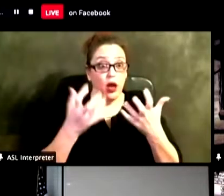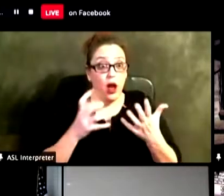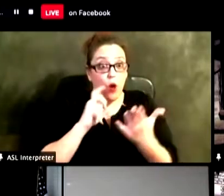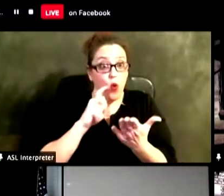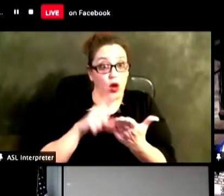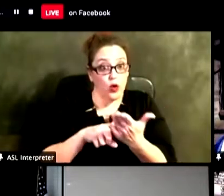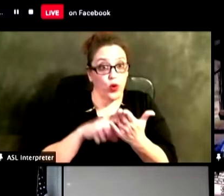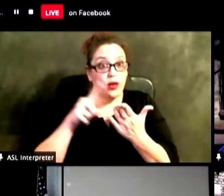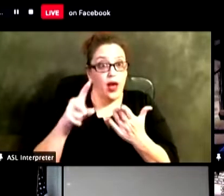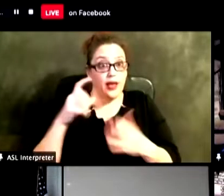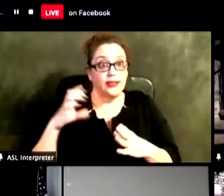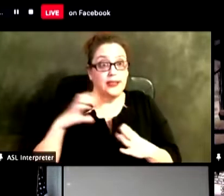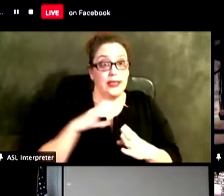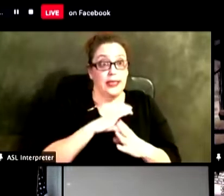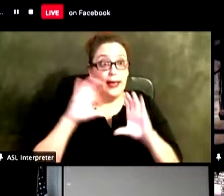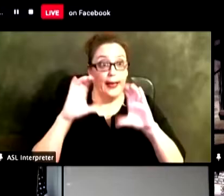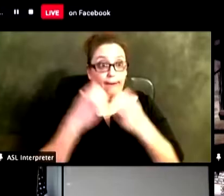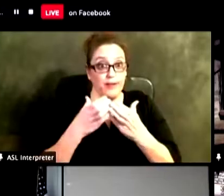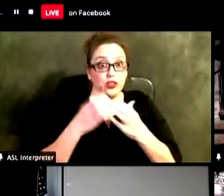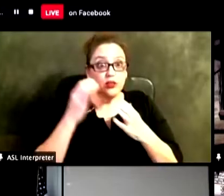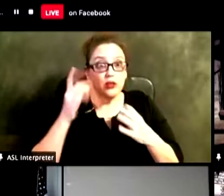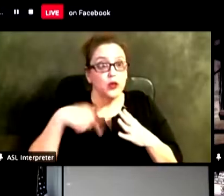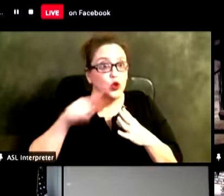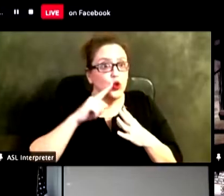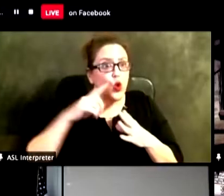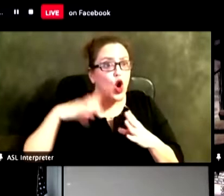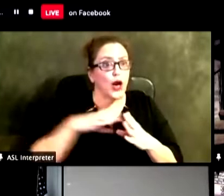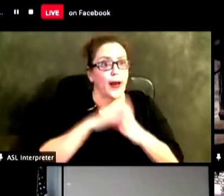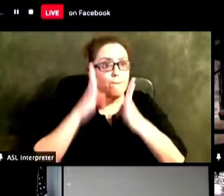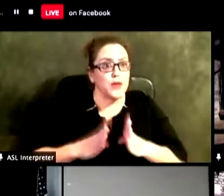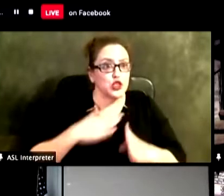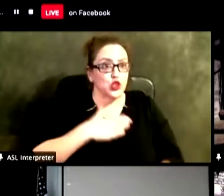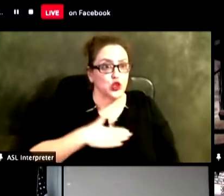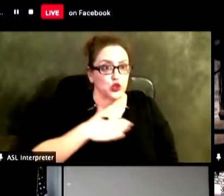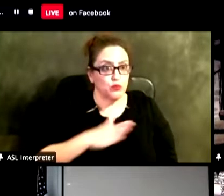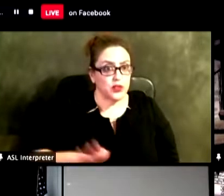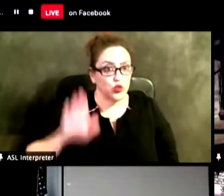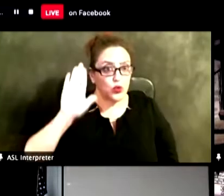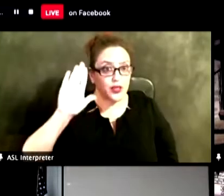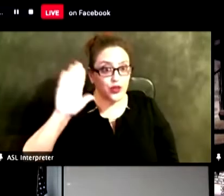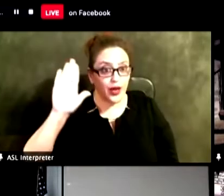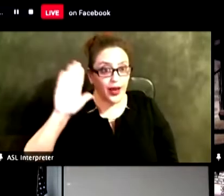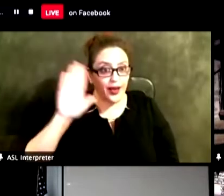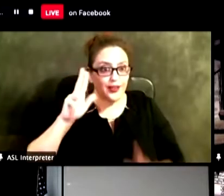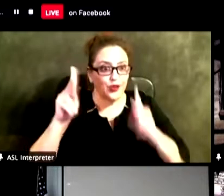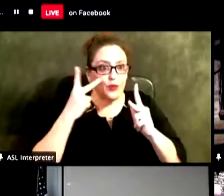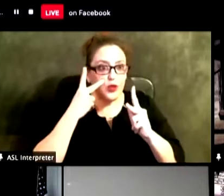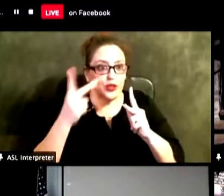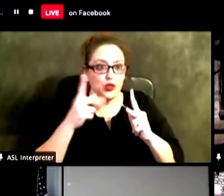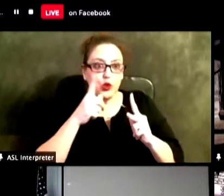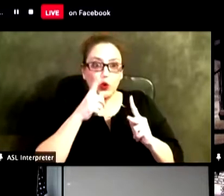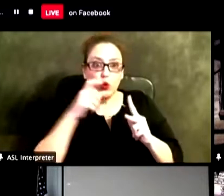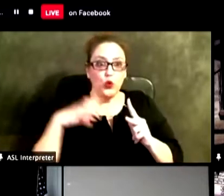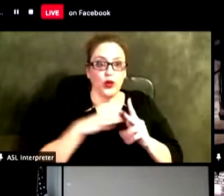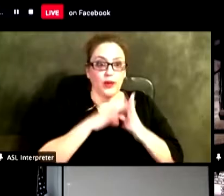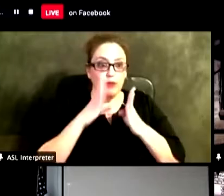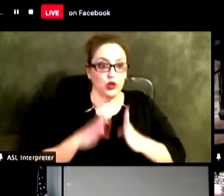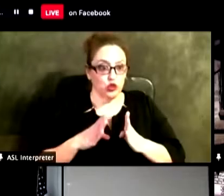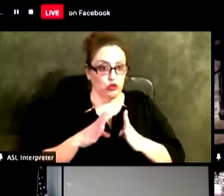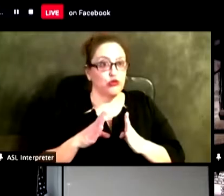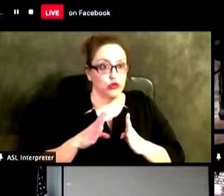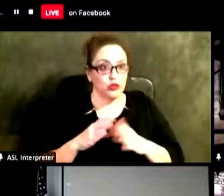Policing Commission. Maybe if commissioners who are on video can wave just so they the public can see and know who you are. We